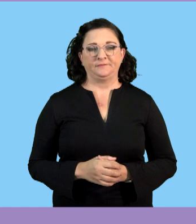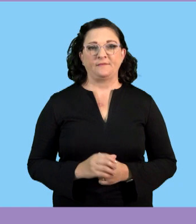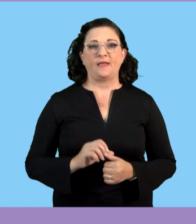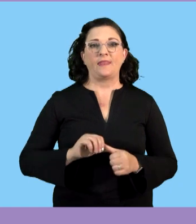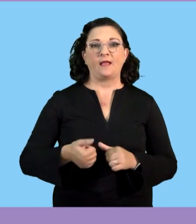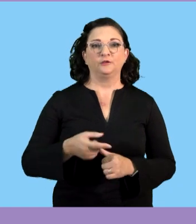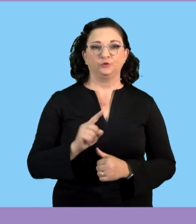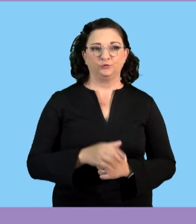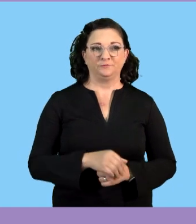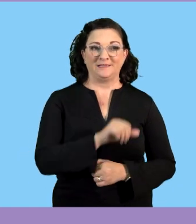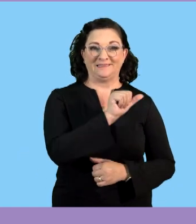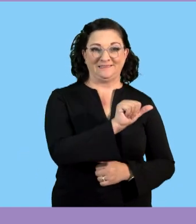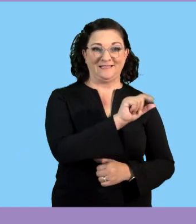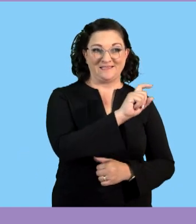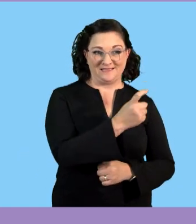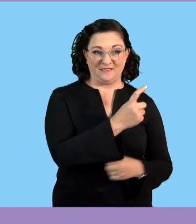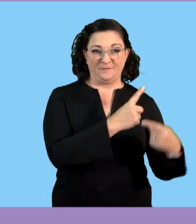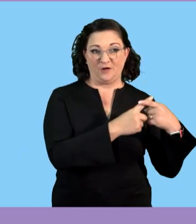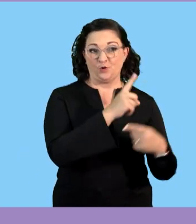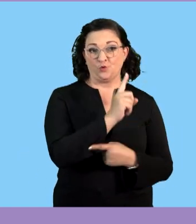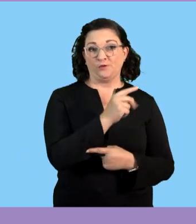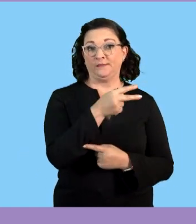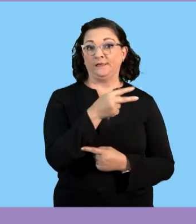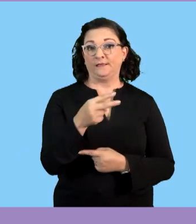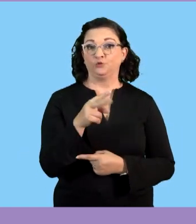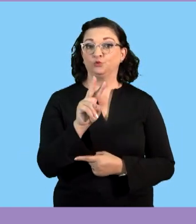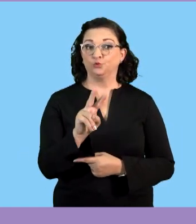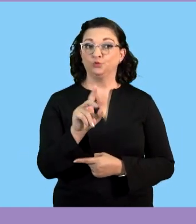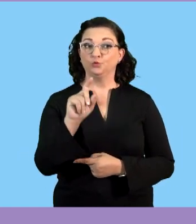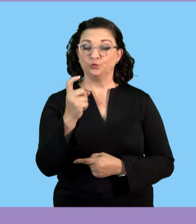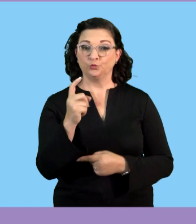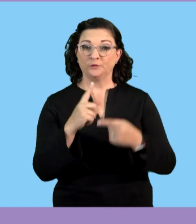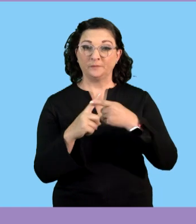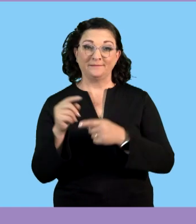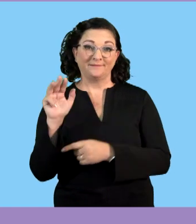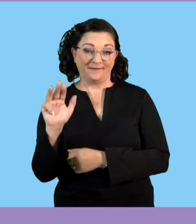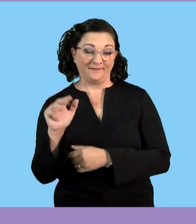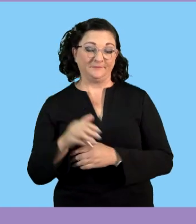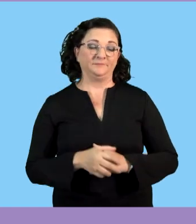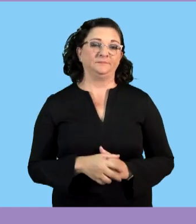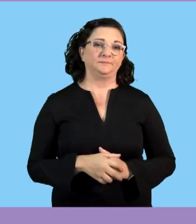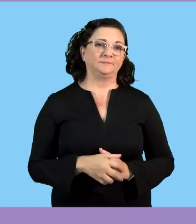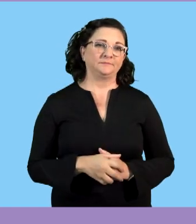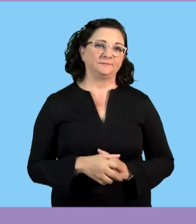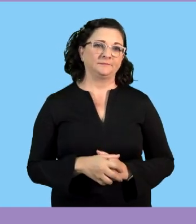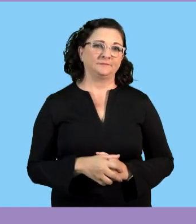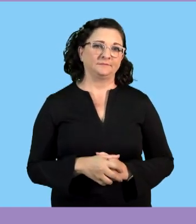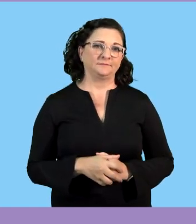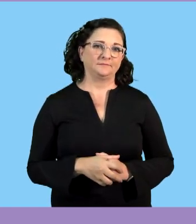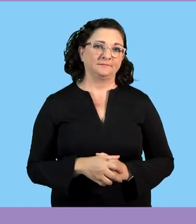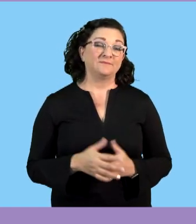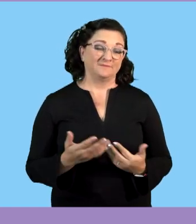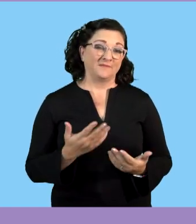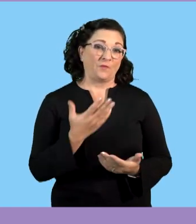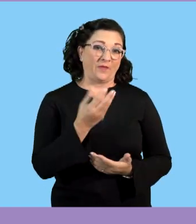Let's look at the next one, which is 6x plus 1 is equal to 2x plus 9. Now we